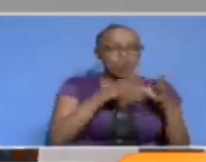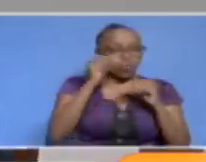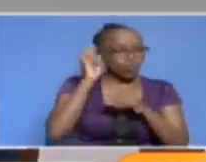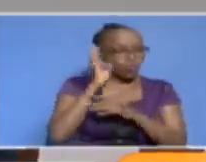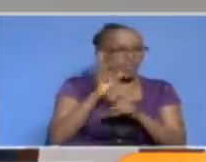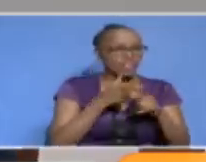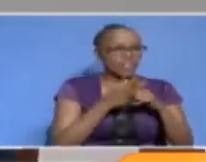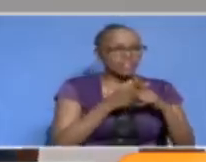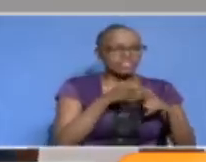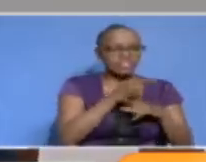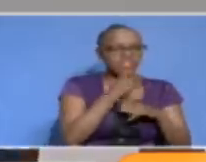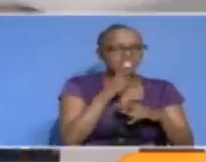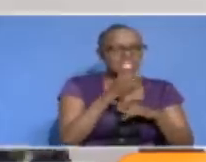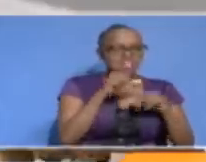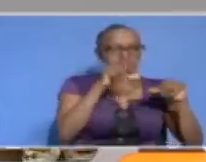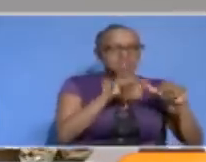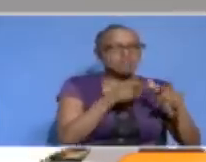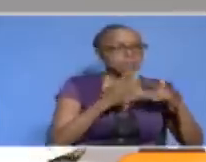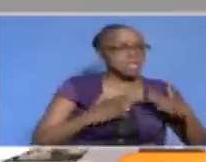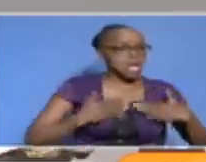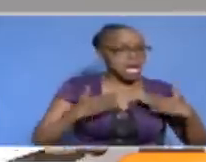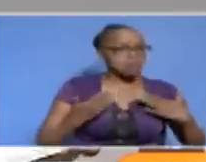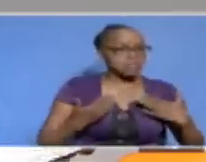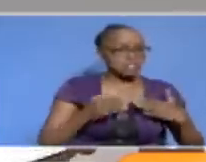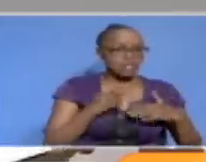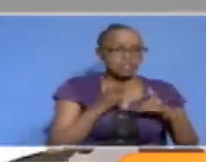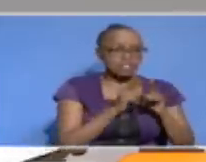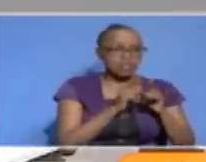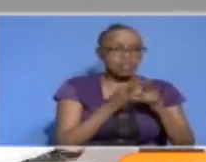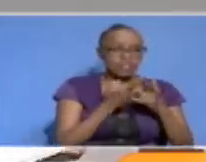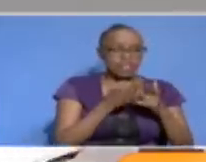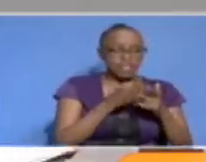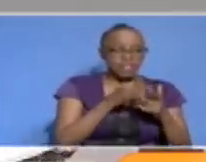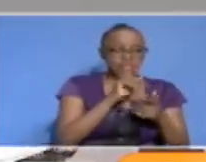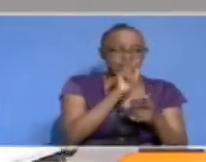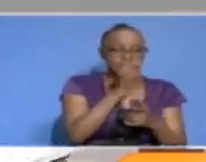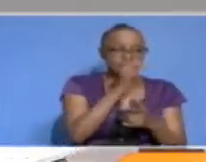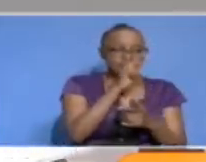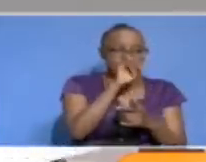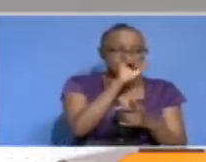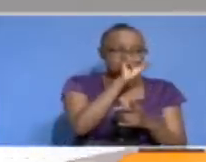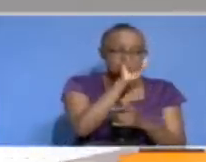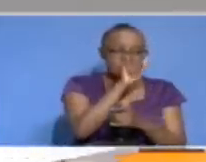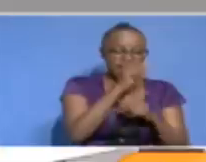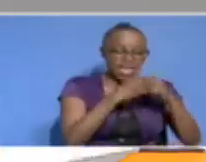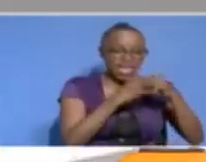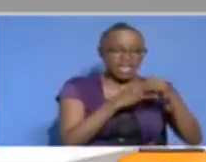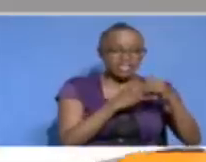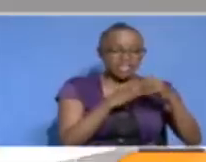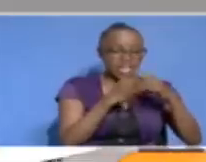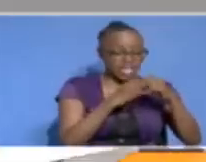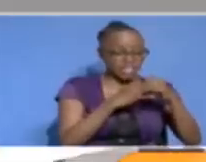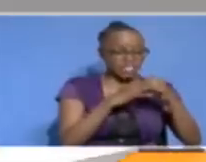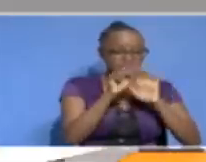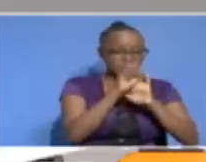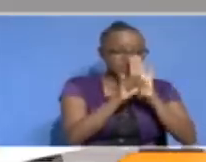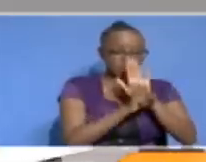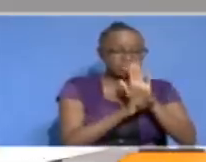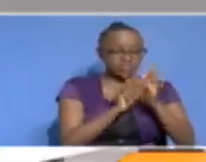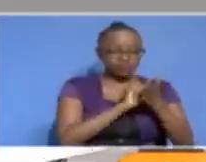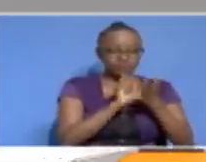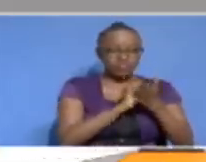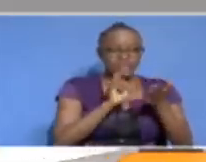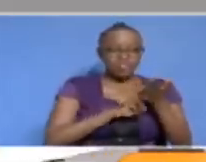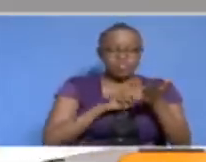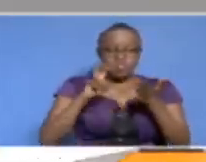tu, akaita blackmail. And I'm happy. What did Theresa May, 8 secretaries of state resigned. Mm. In